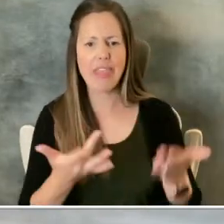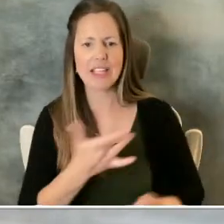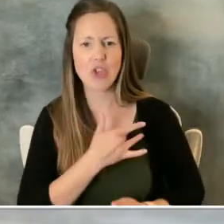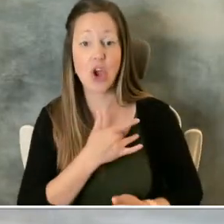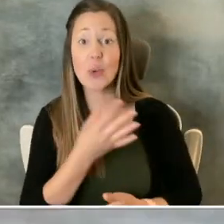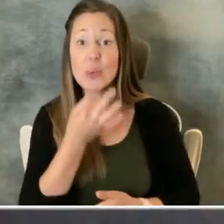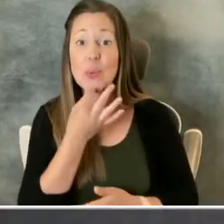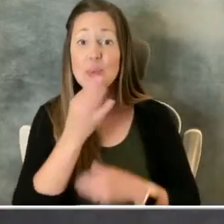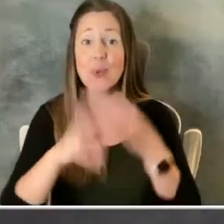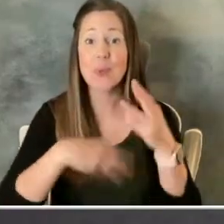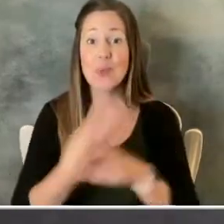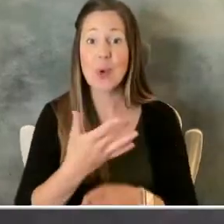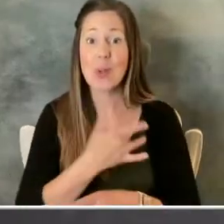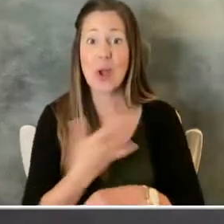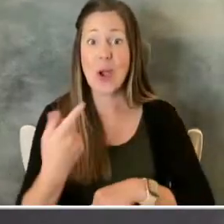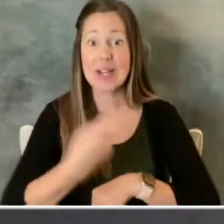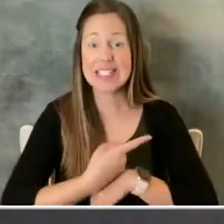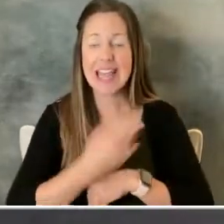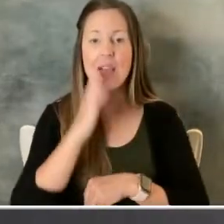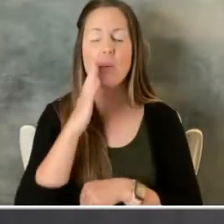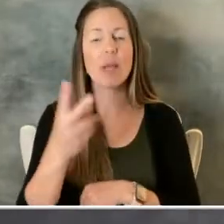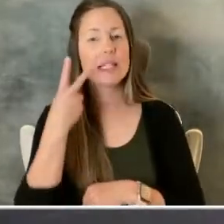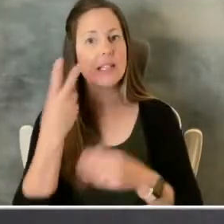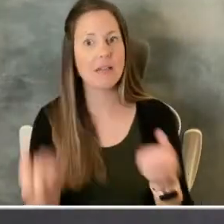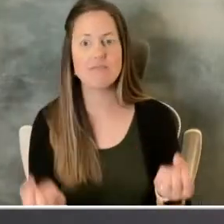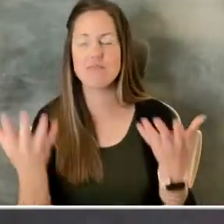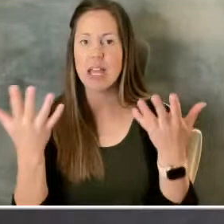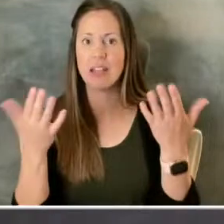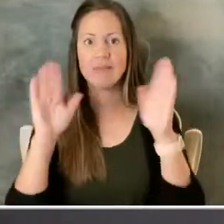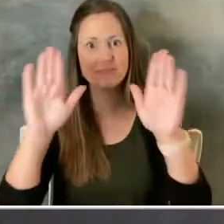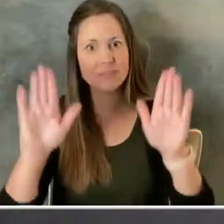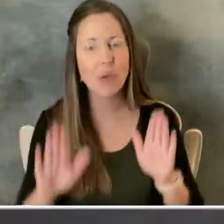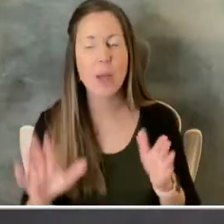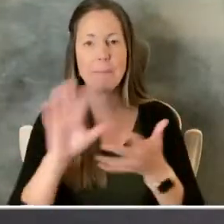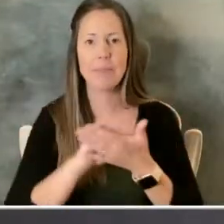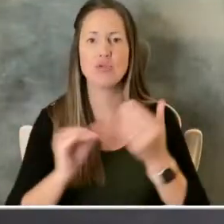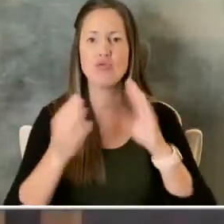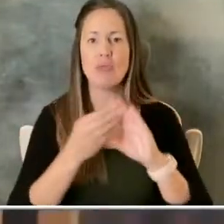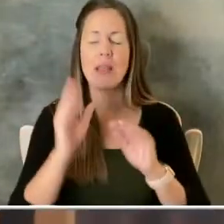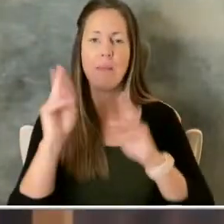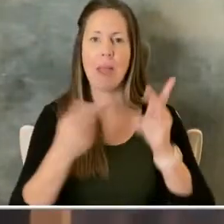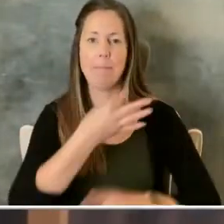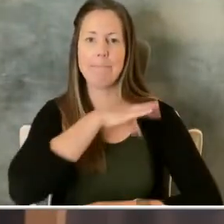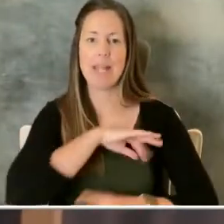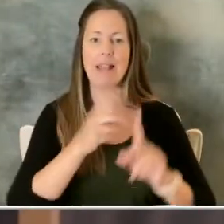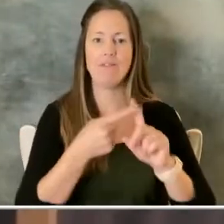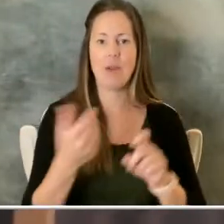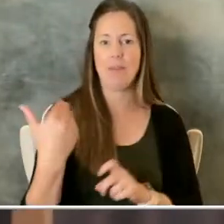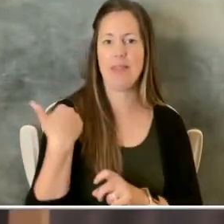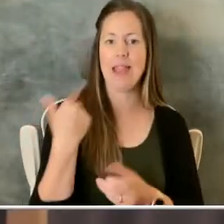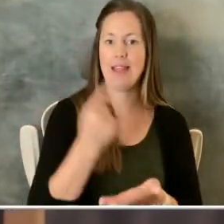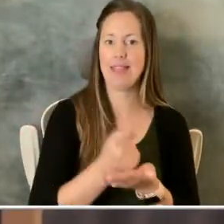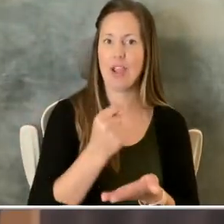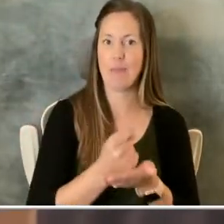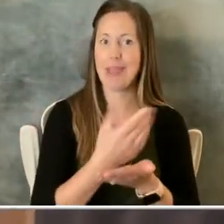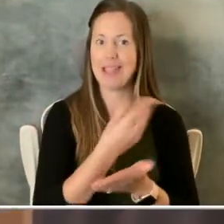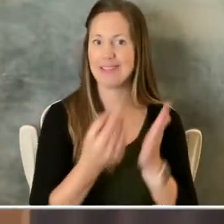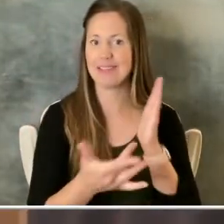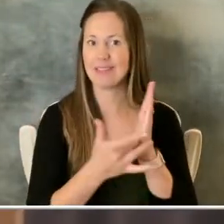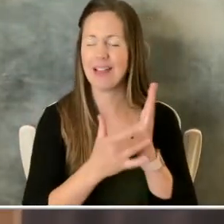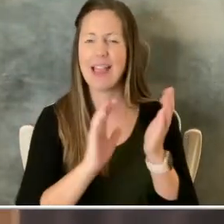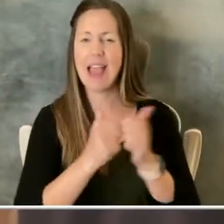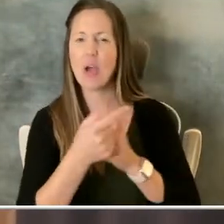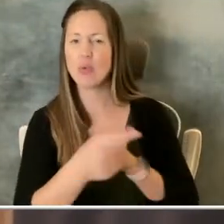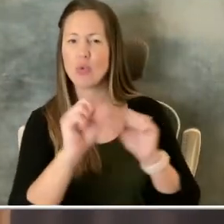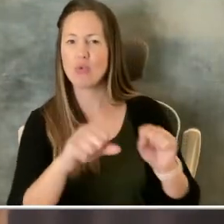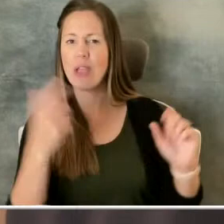we'll bring you remarkable stories from patients who are benefiting from the latest therapies and technology, and how you can lower your risk of